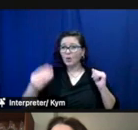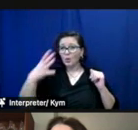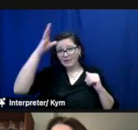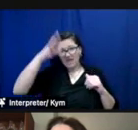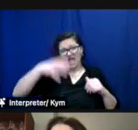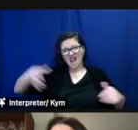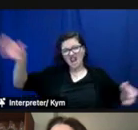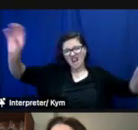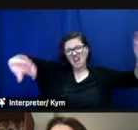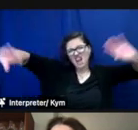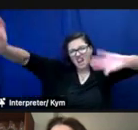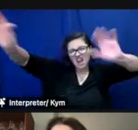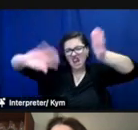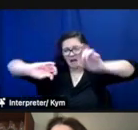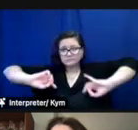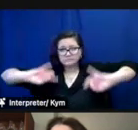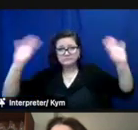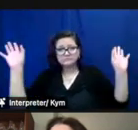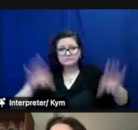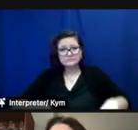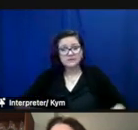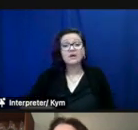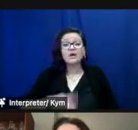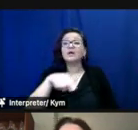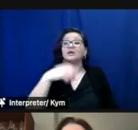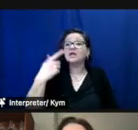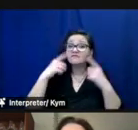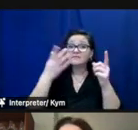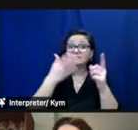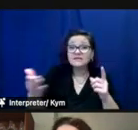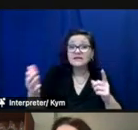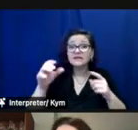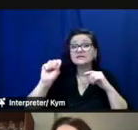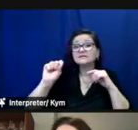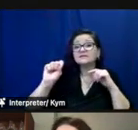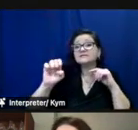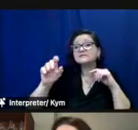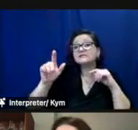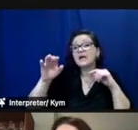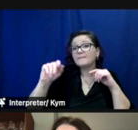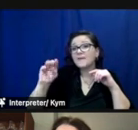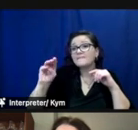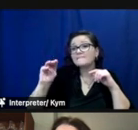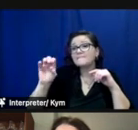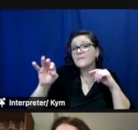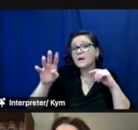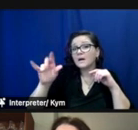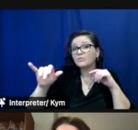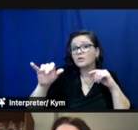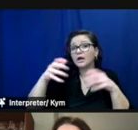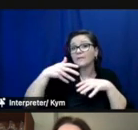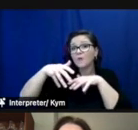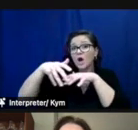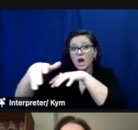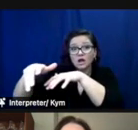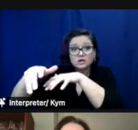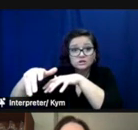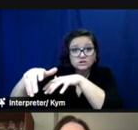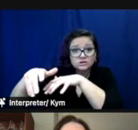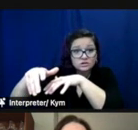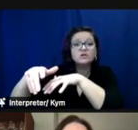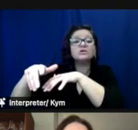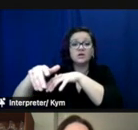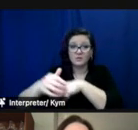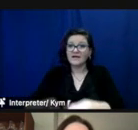And then another famous thing is the Selma to Montgomery marches in 1965. So there were three protest marches. And again,